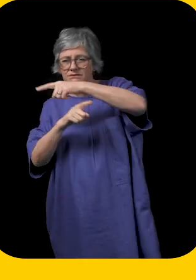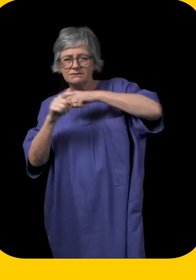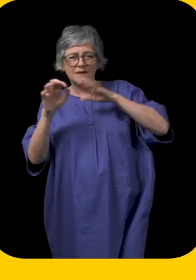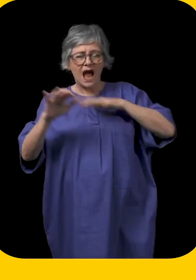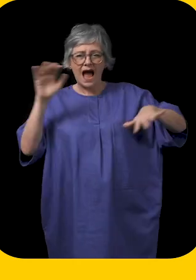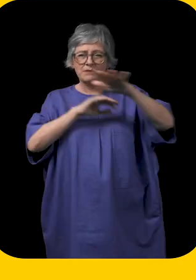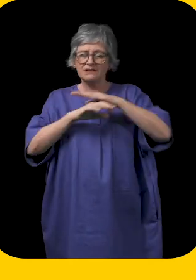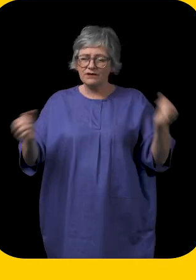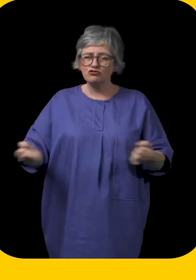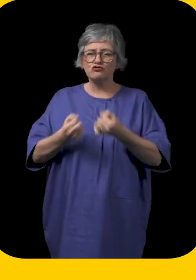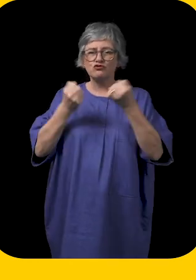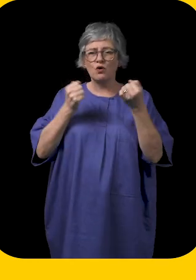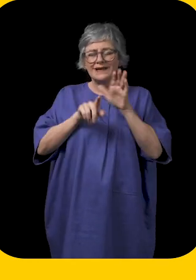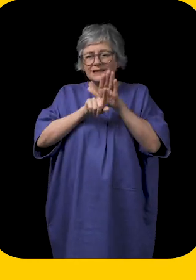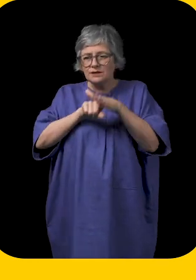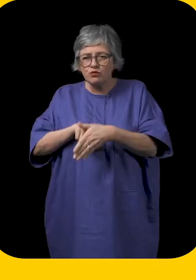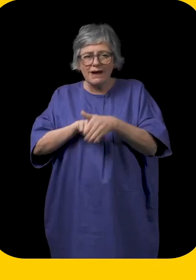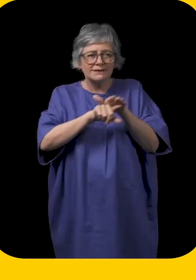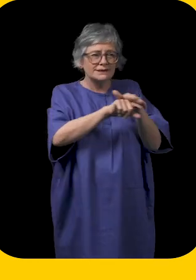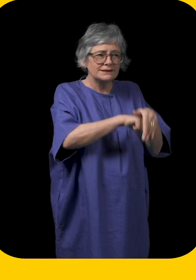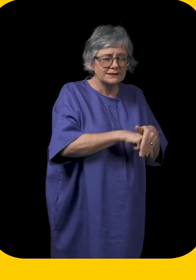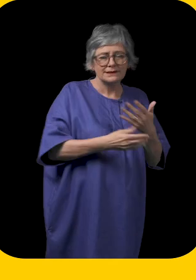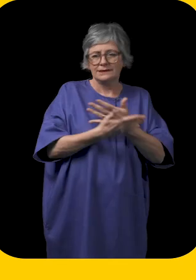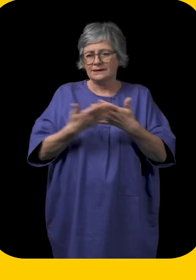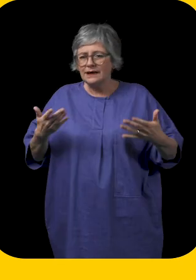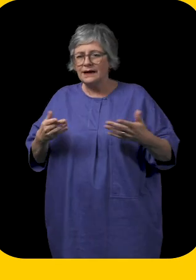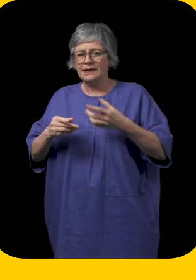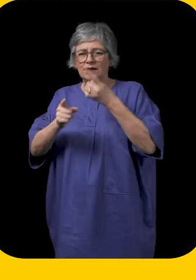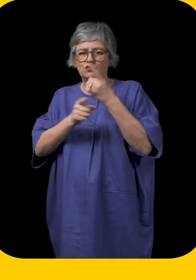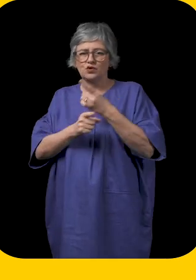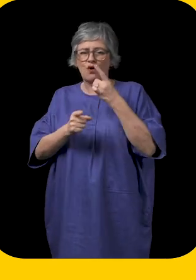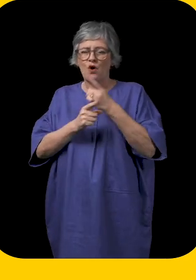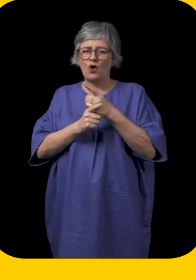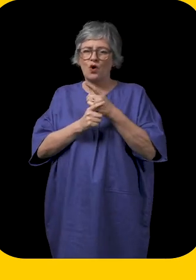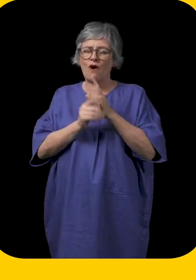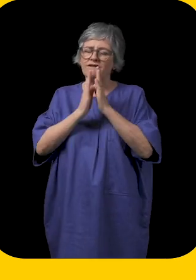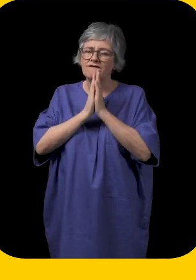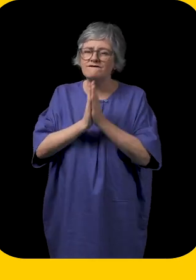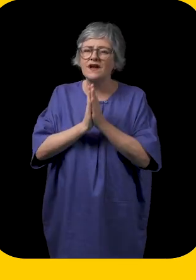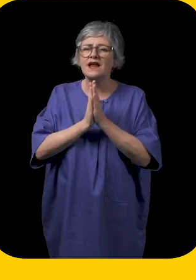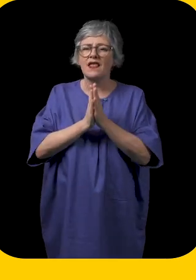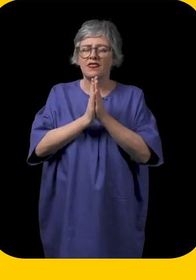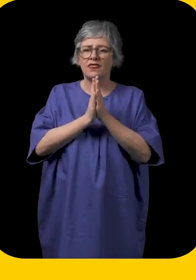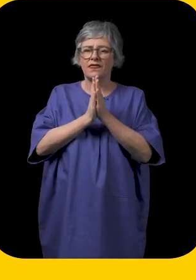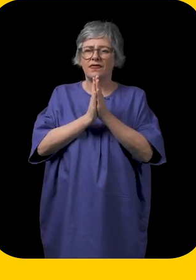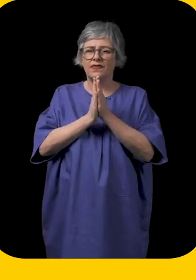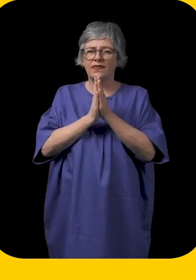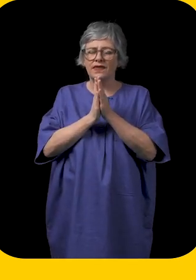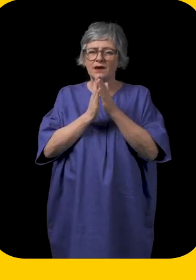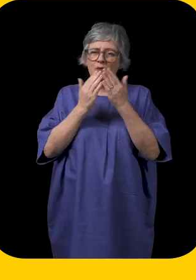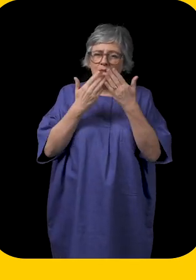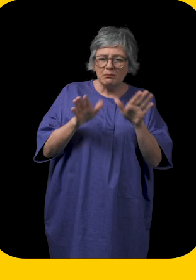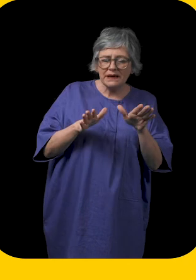the atmosphere is very strong, and it kind of suppresses any talk of faith.